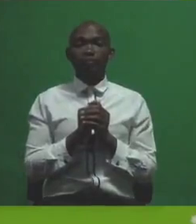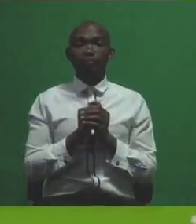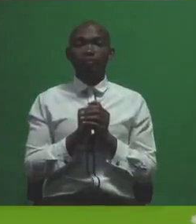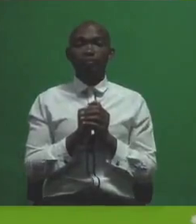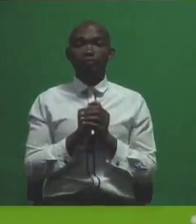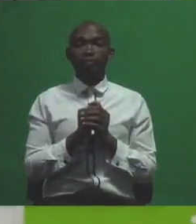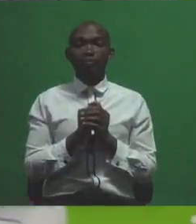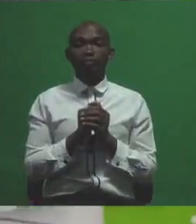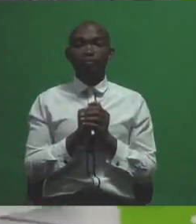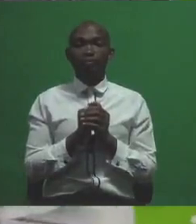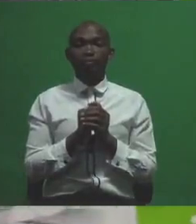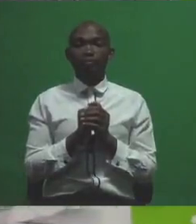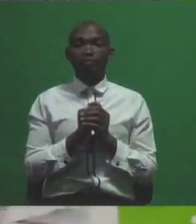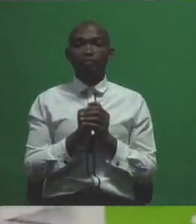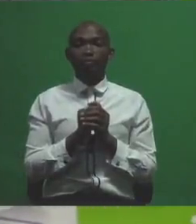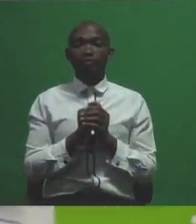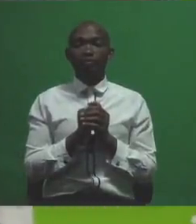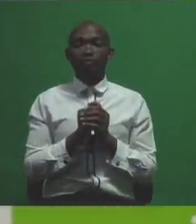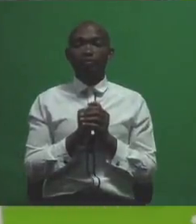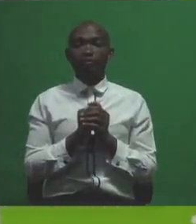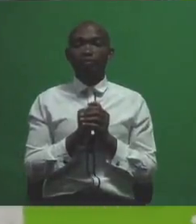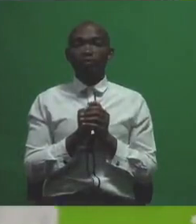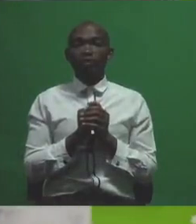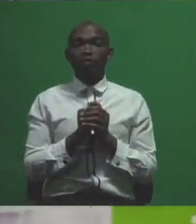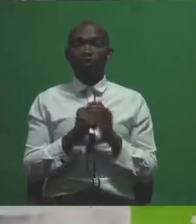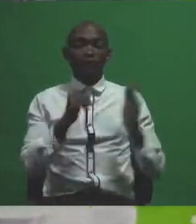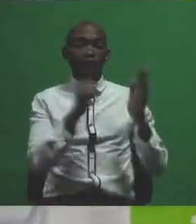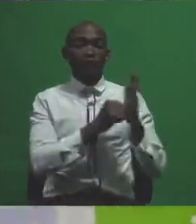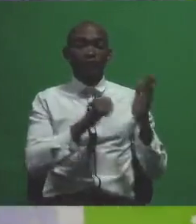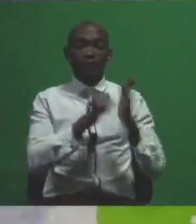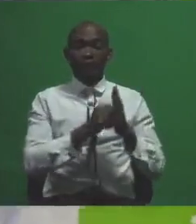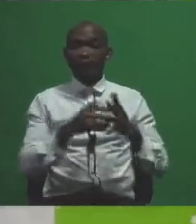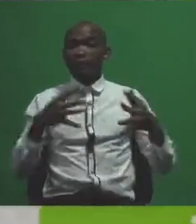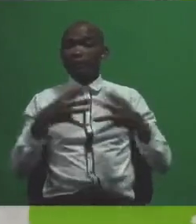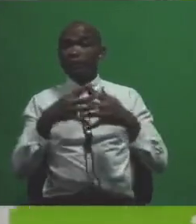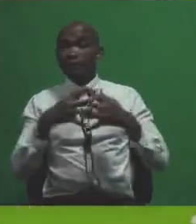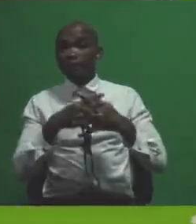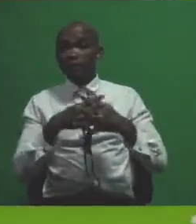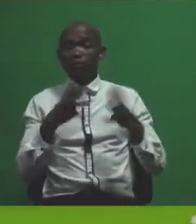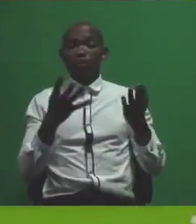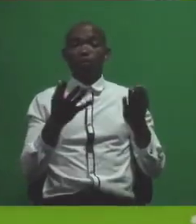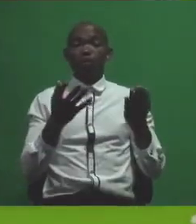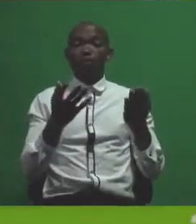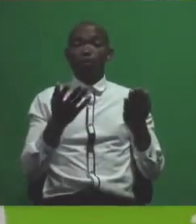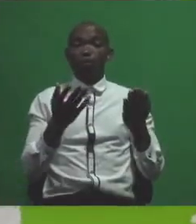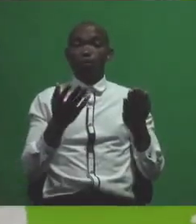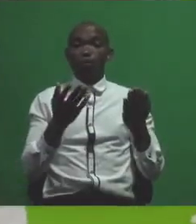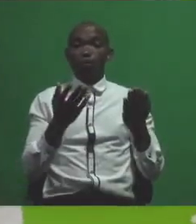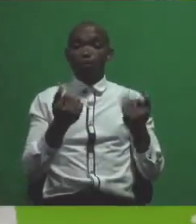We should have a drainage system whereby wasted water can flow